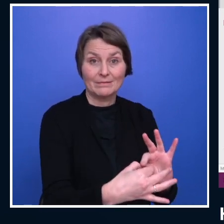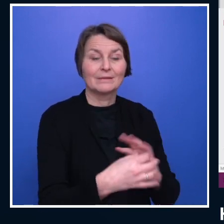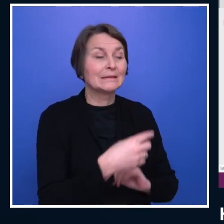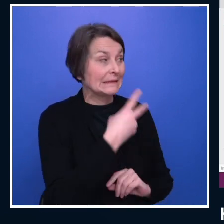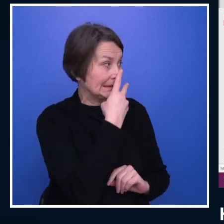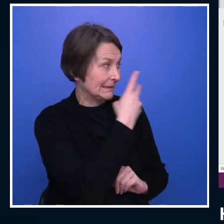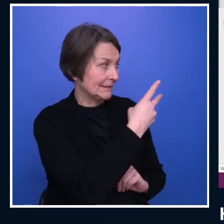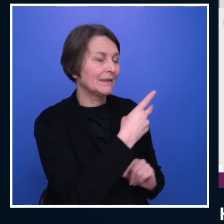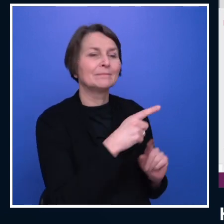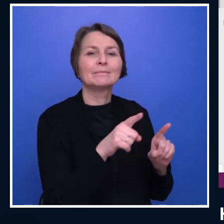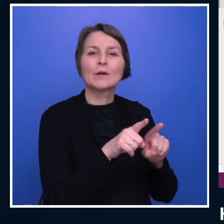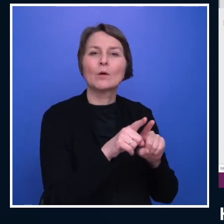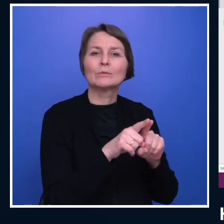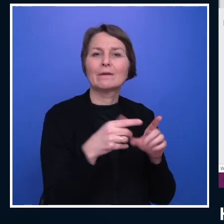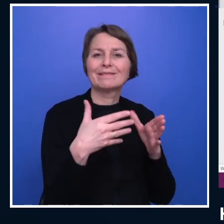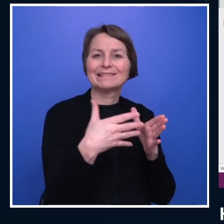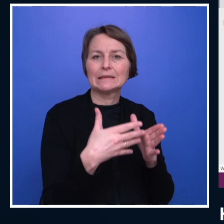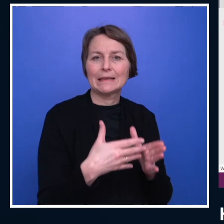job.